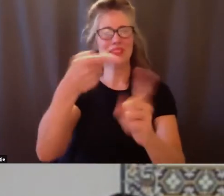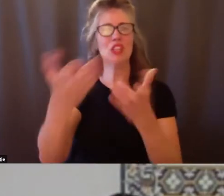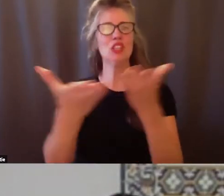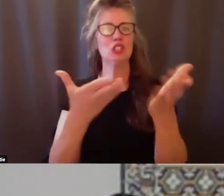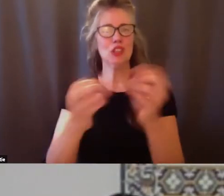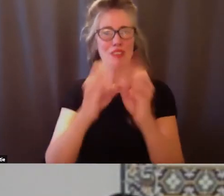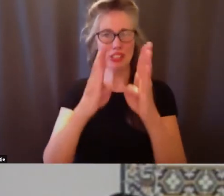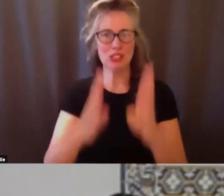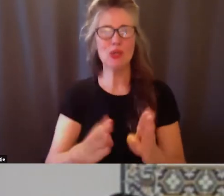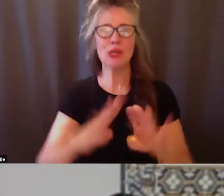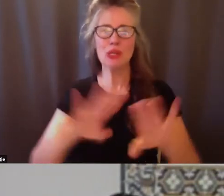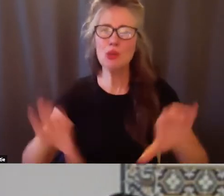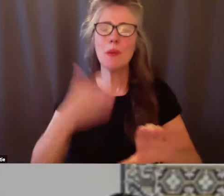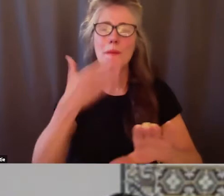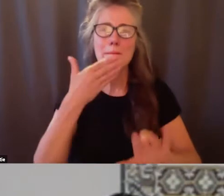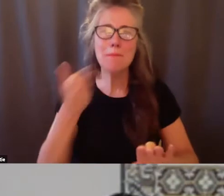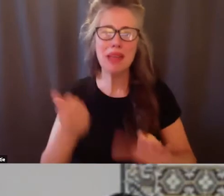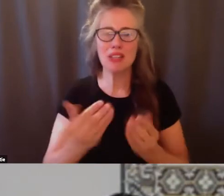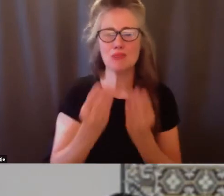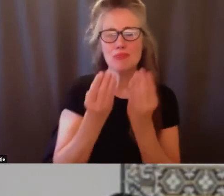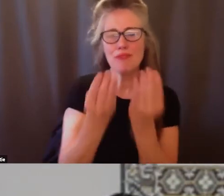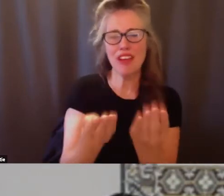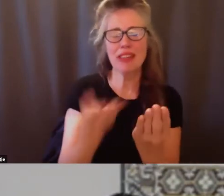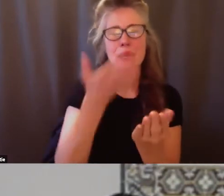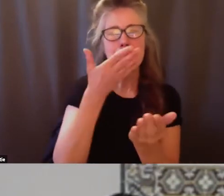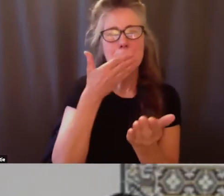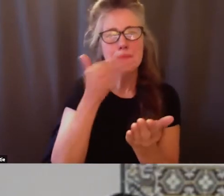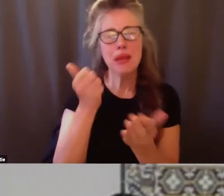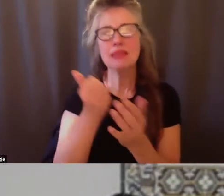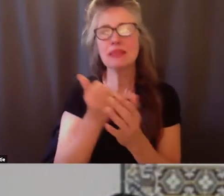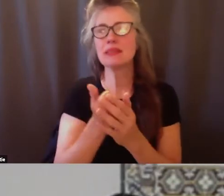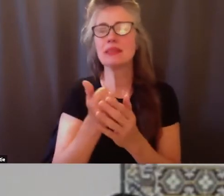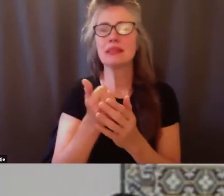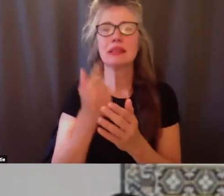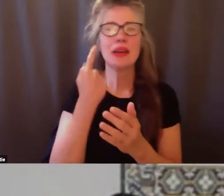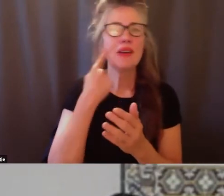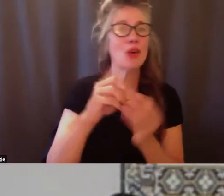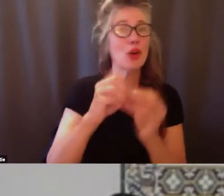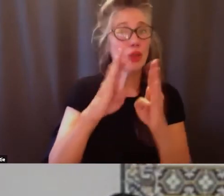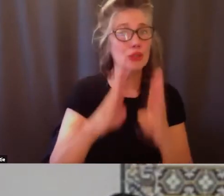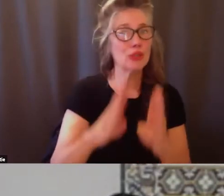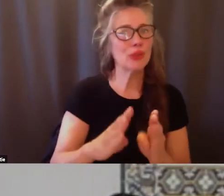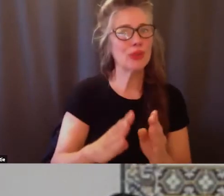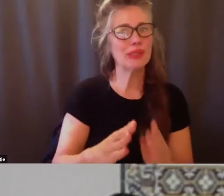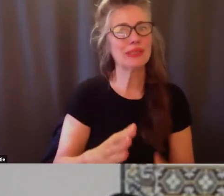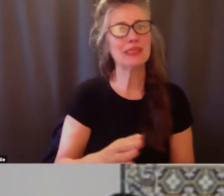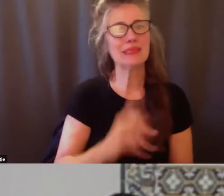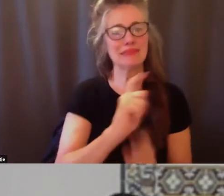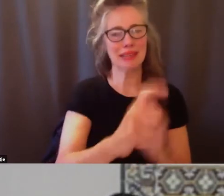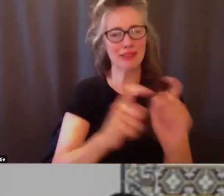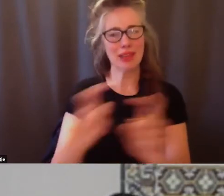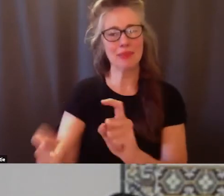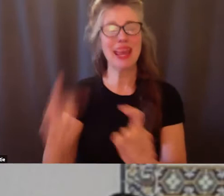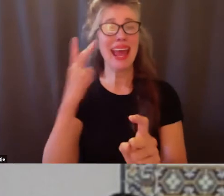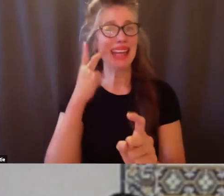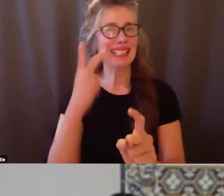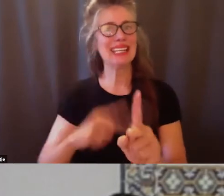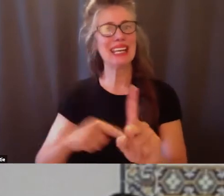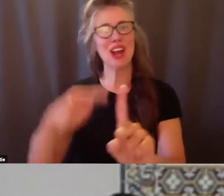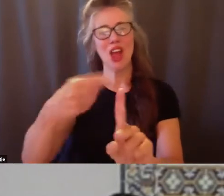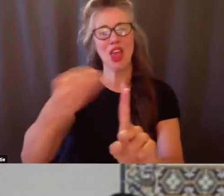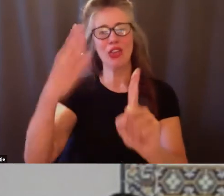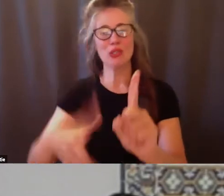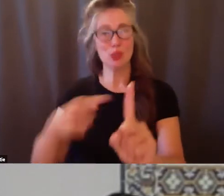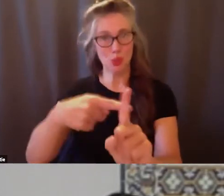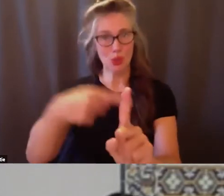make sure that we're doing the best, providing the best for our students, and we're also looking at their ecosystems as well. So thank